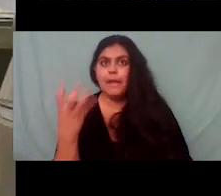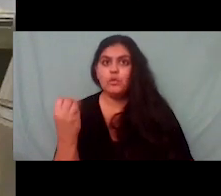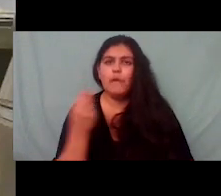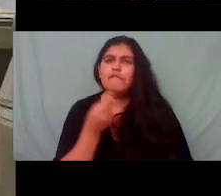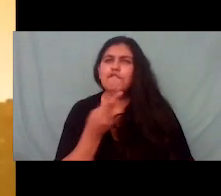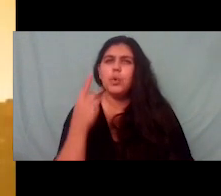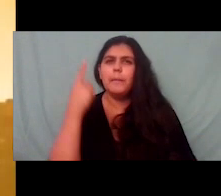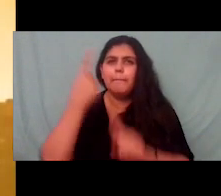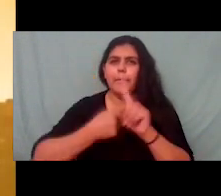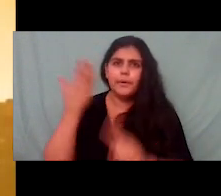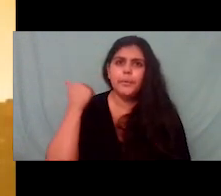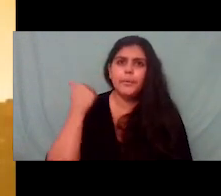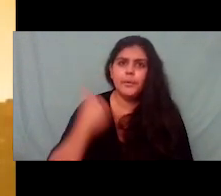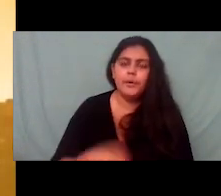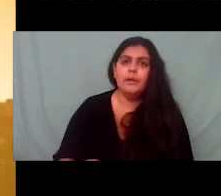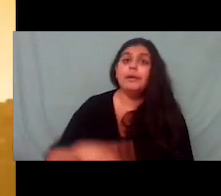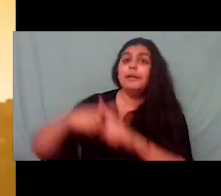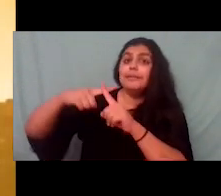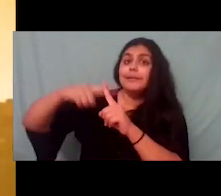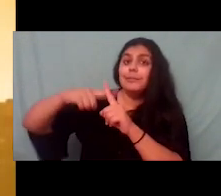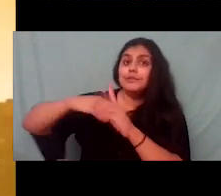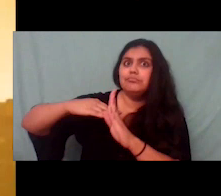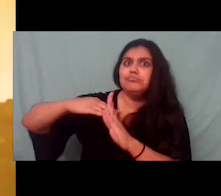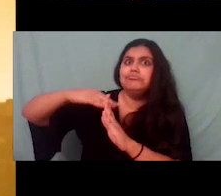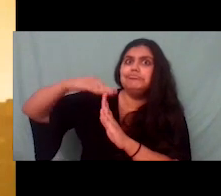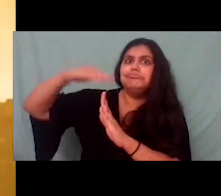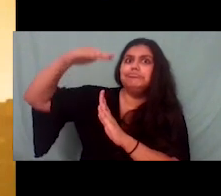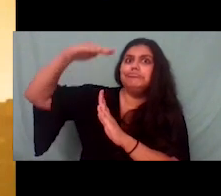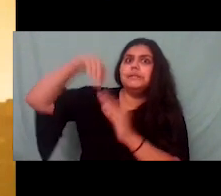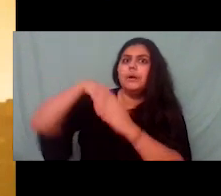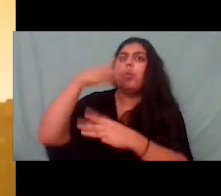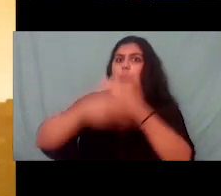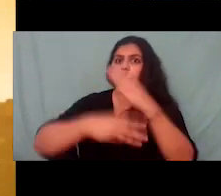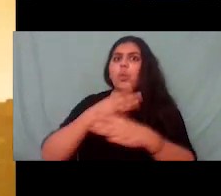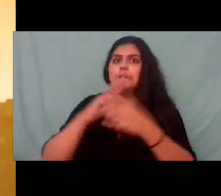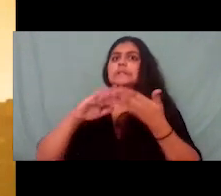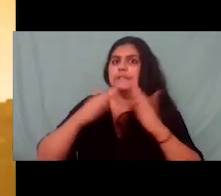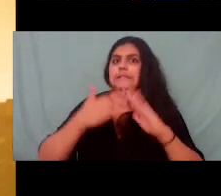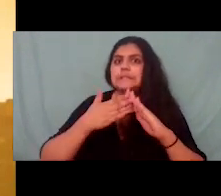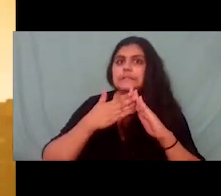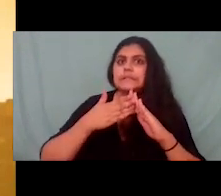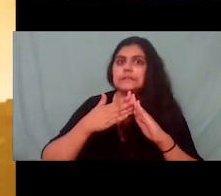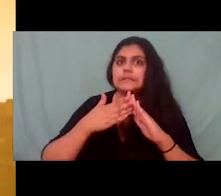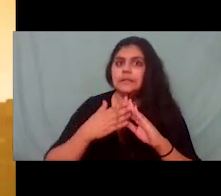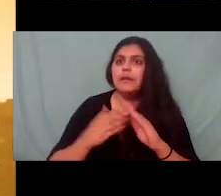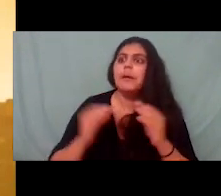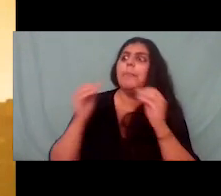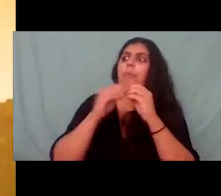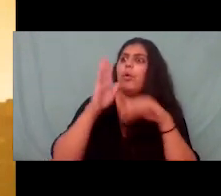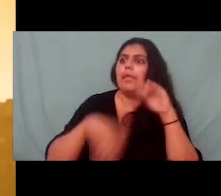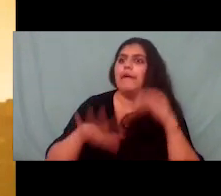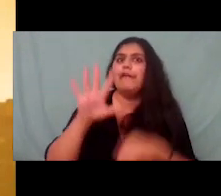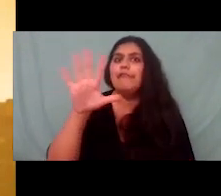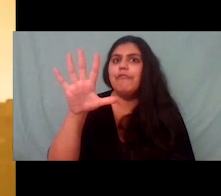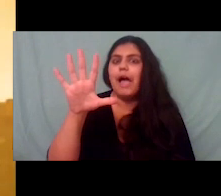just a few months ago. Temperatures are rising all over the world. So temperatures in cities are more than